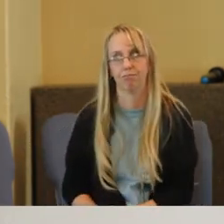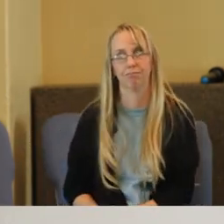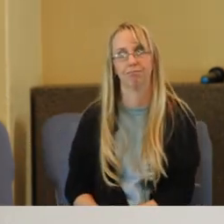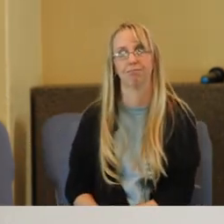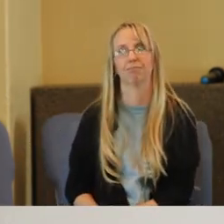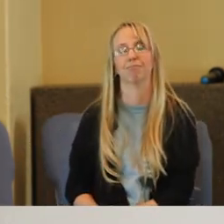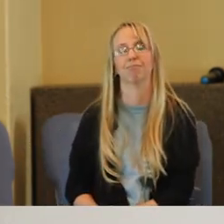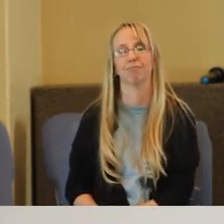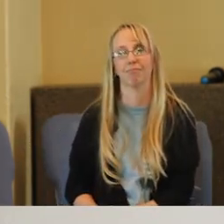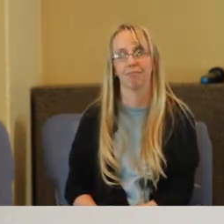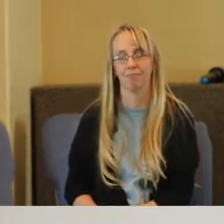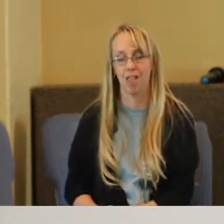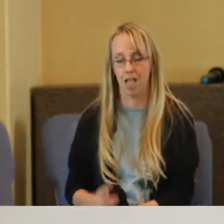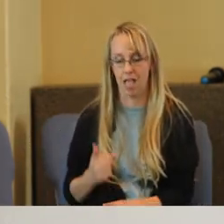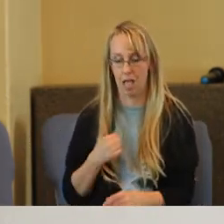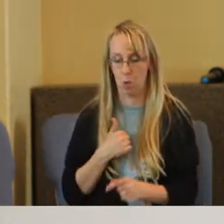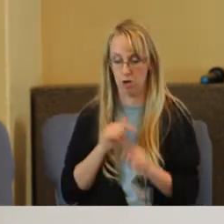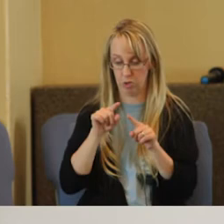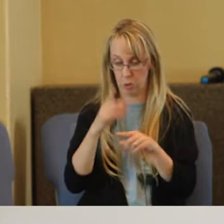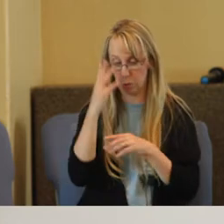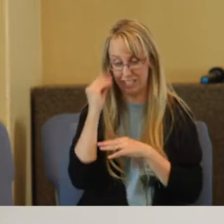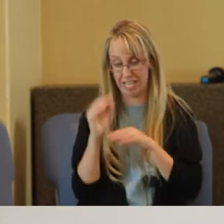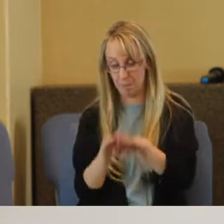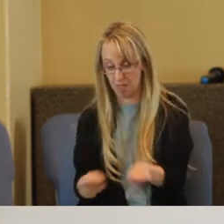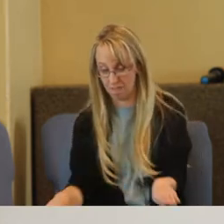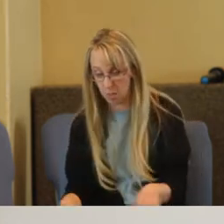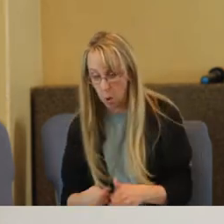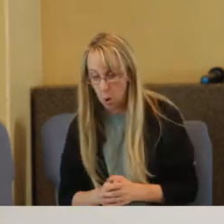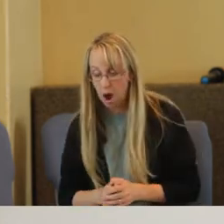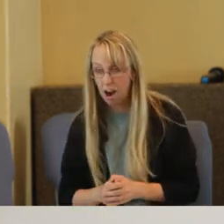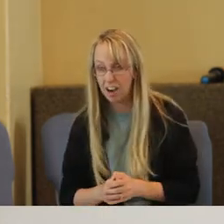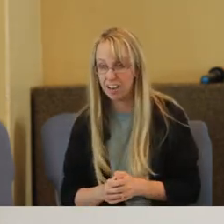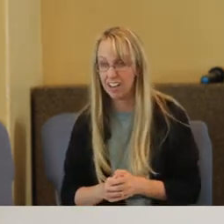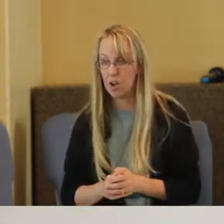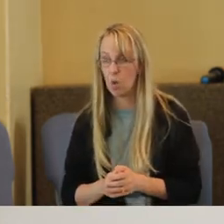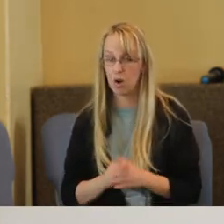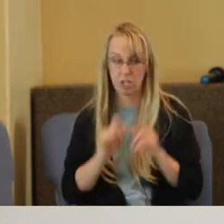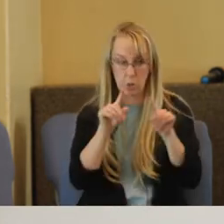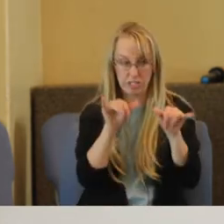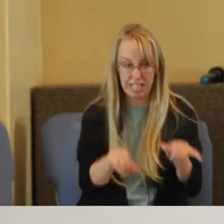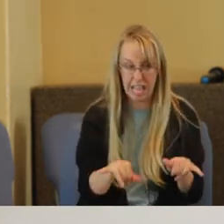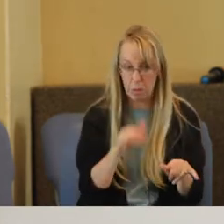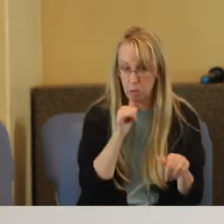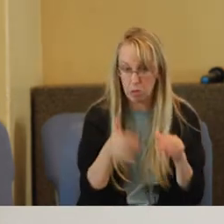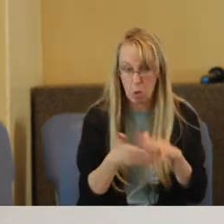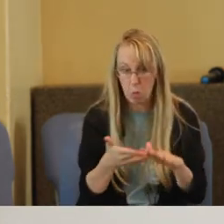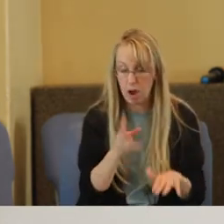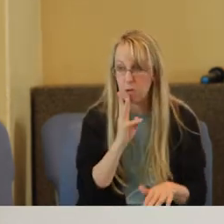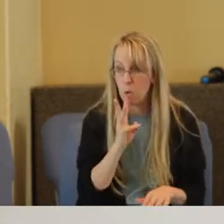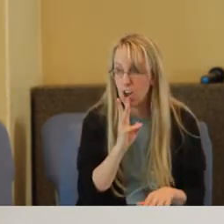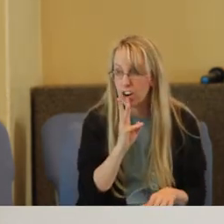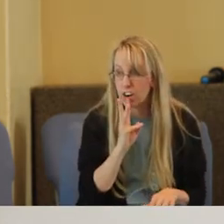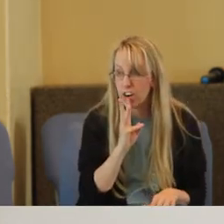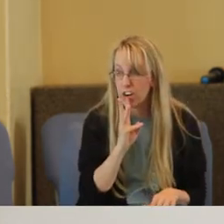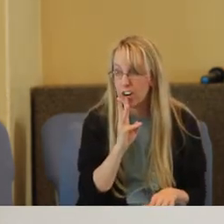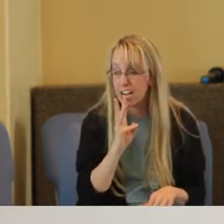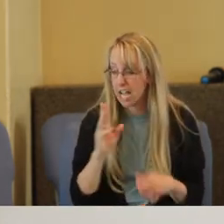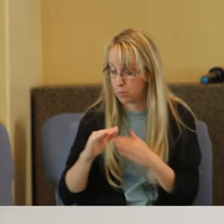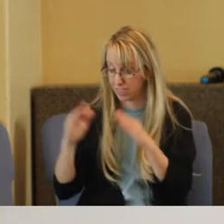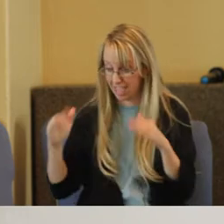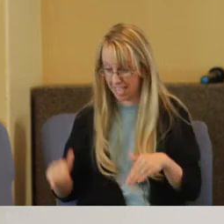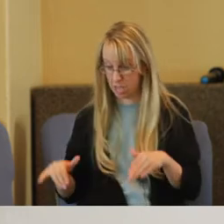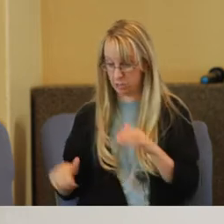We're going to go sleep on floors. We're going to go stay where there's no running water, where the houses in most of our neighborhoods